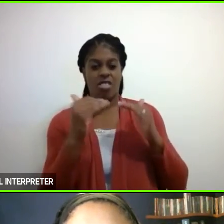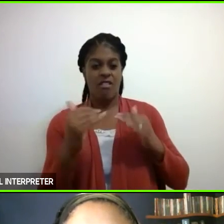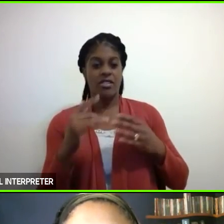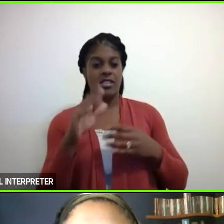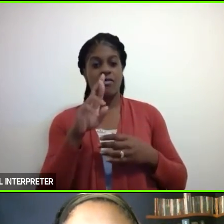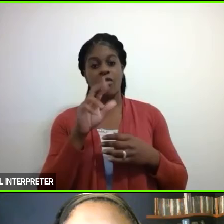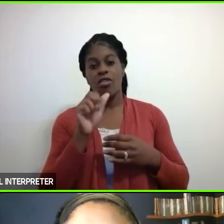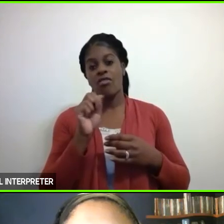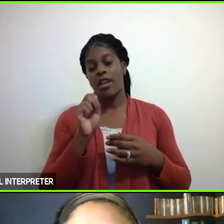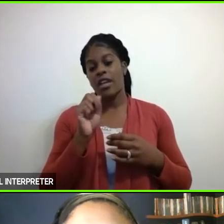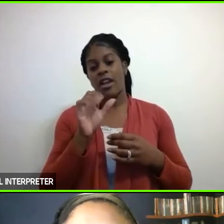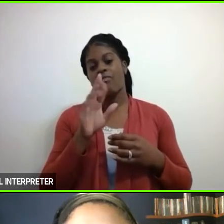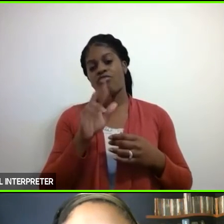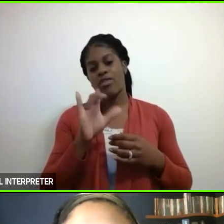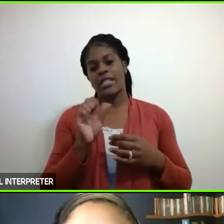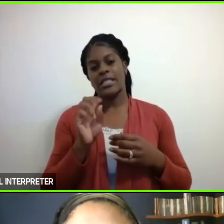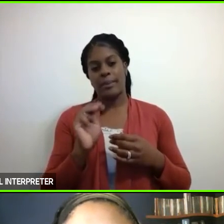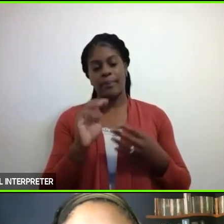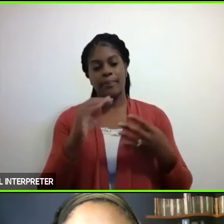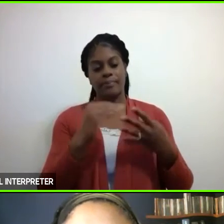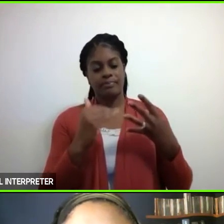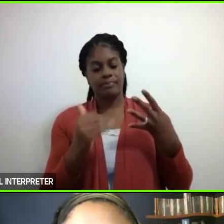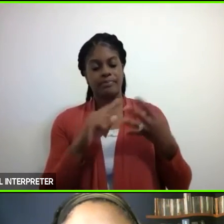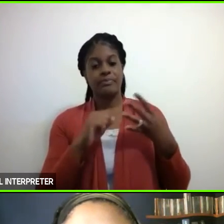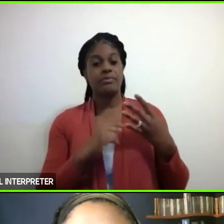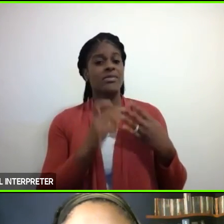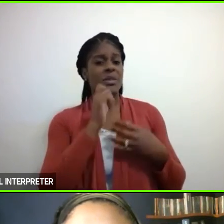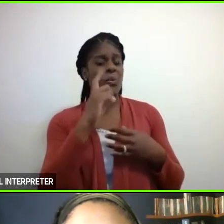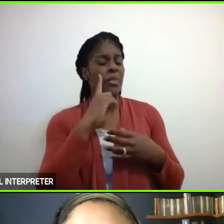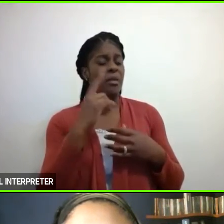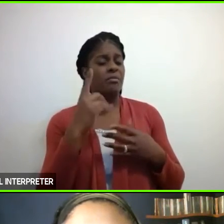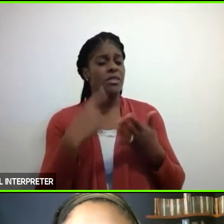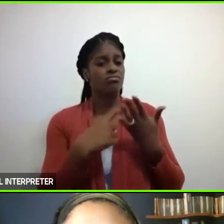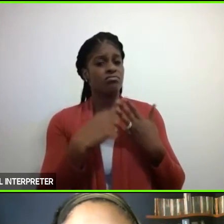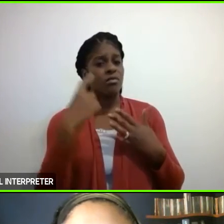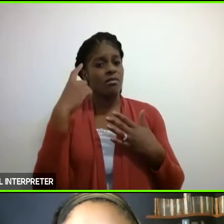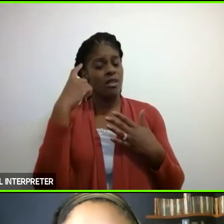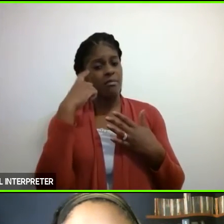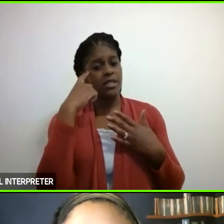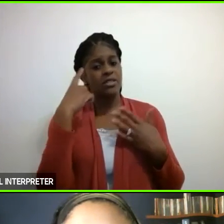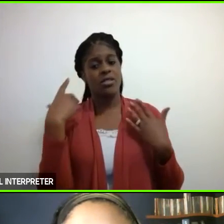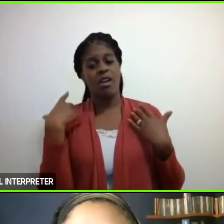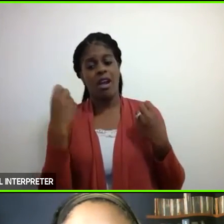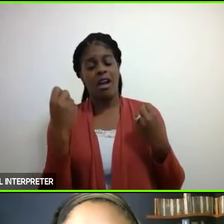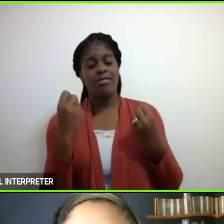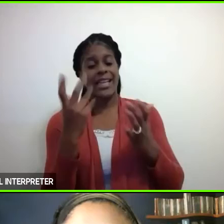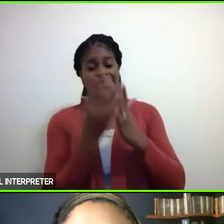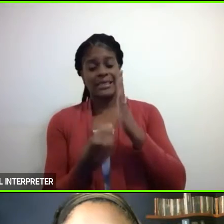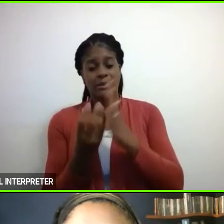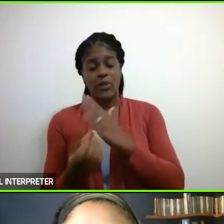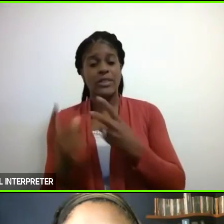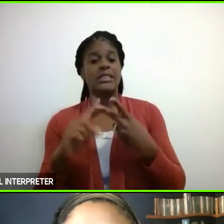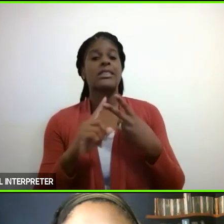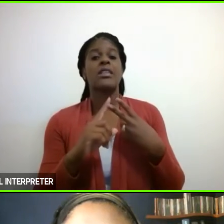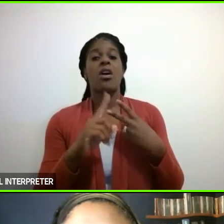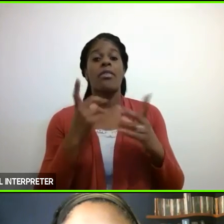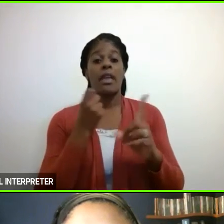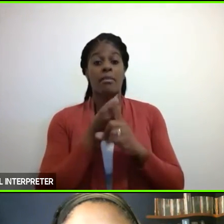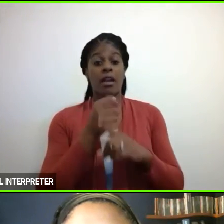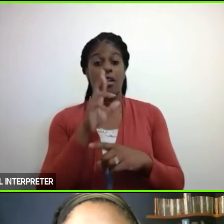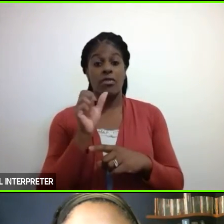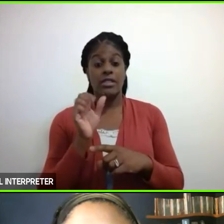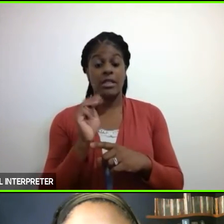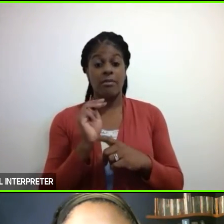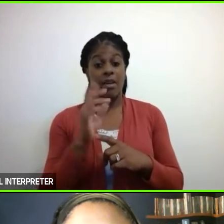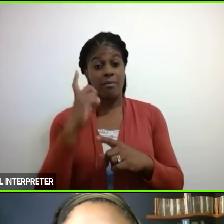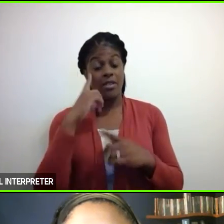So I don't think we can talk about mental health disparities or the impact of racism on mental health